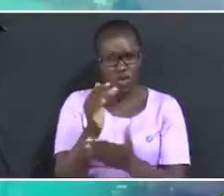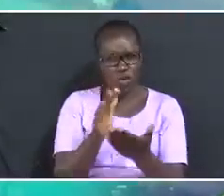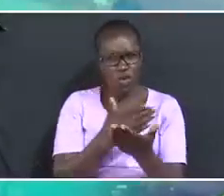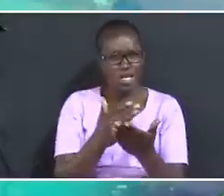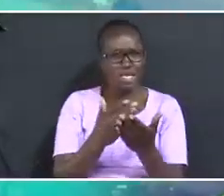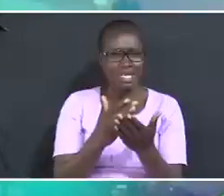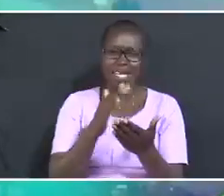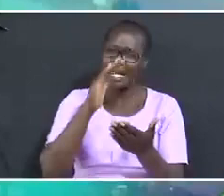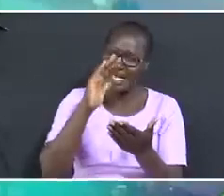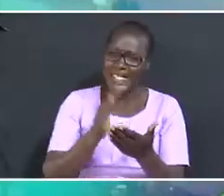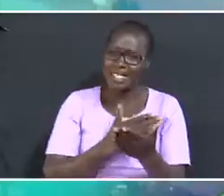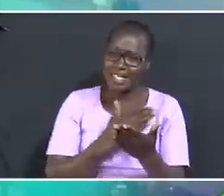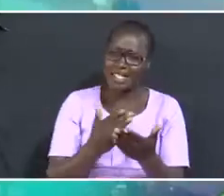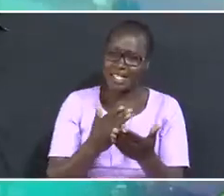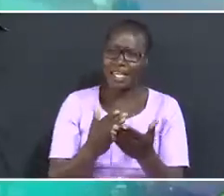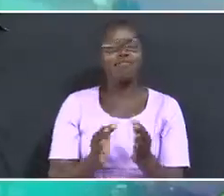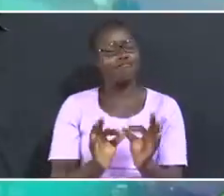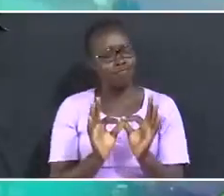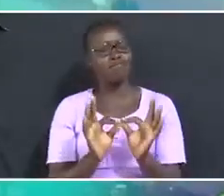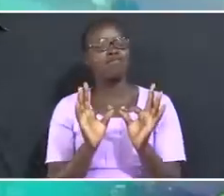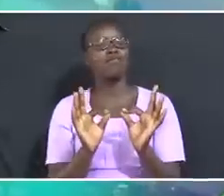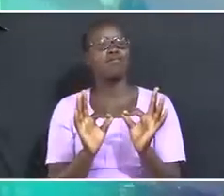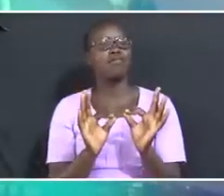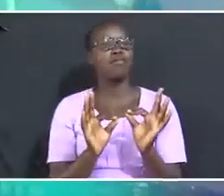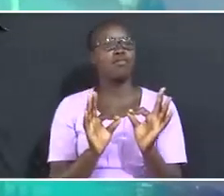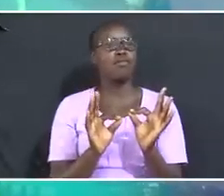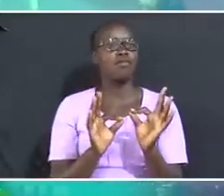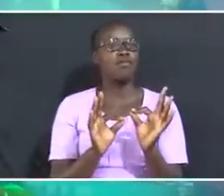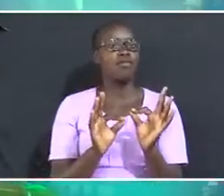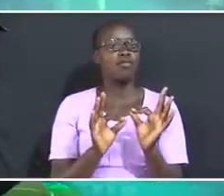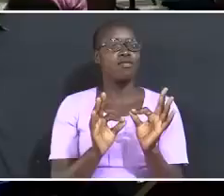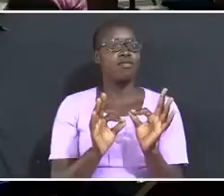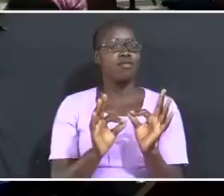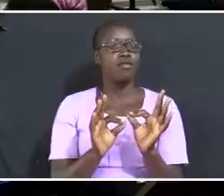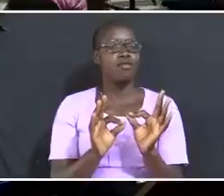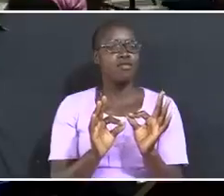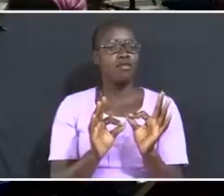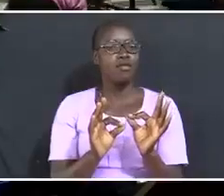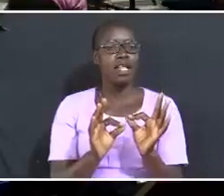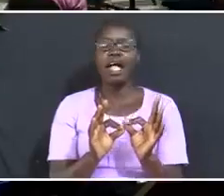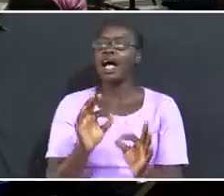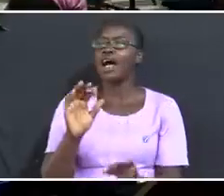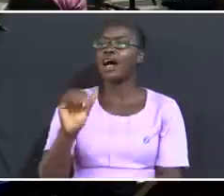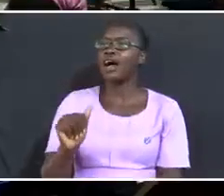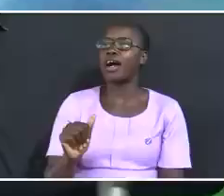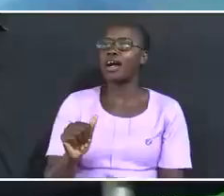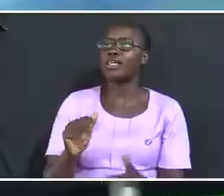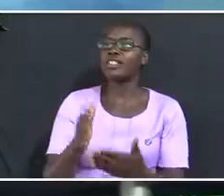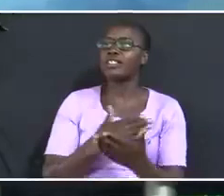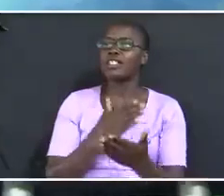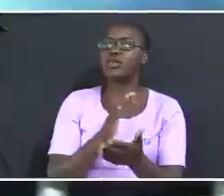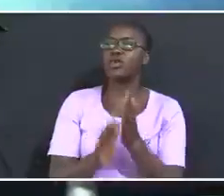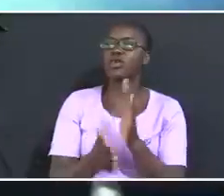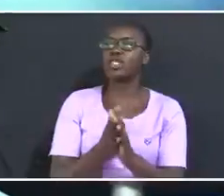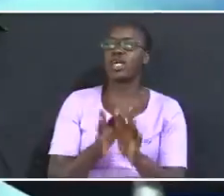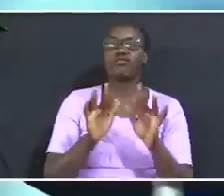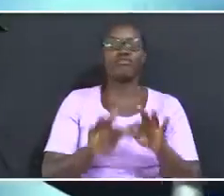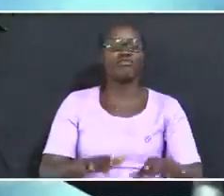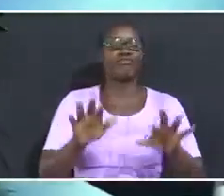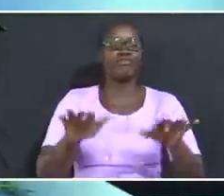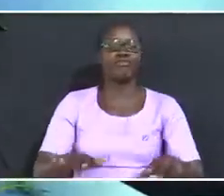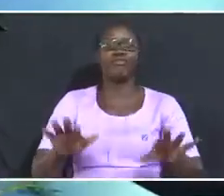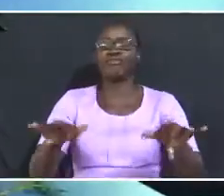which sing a cappella, you know. That's a music language. A cappella is a singing without